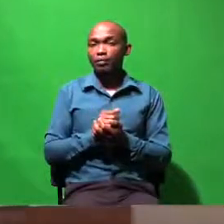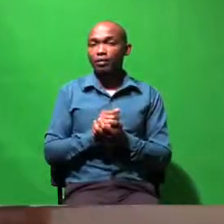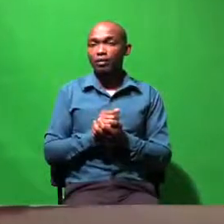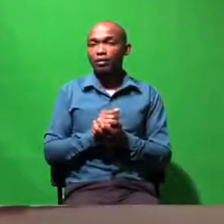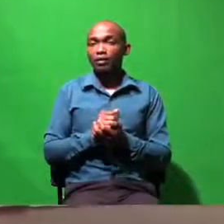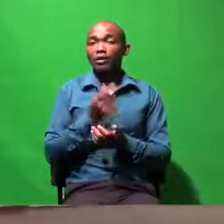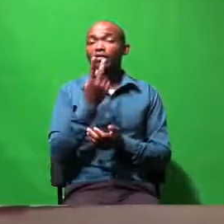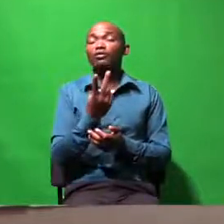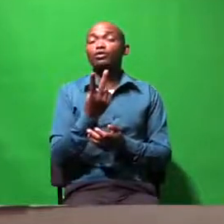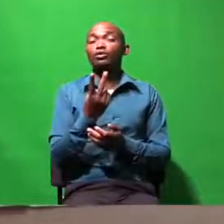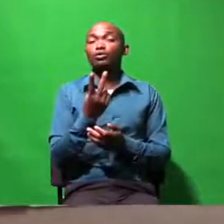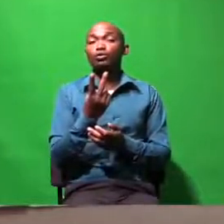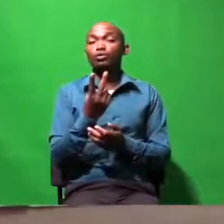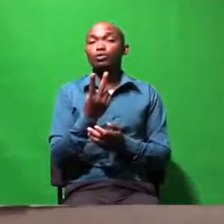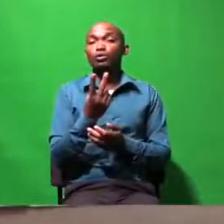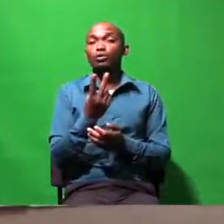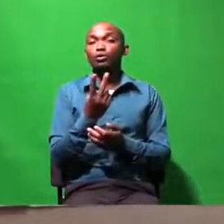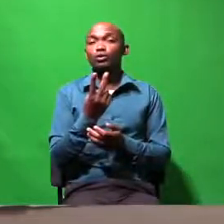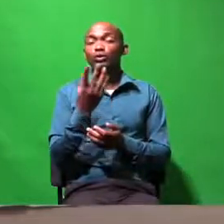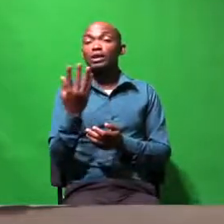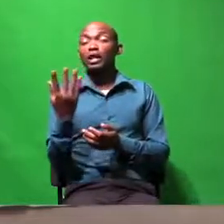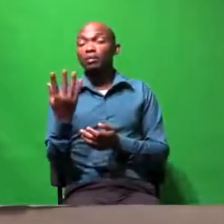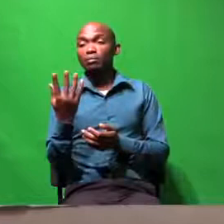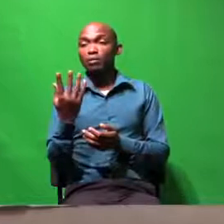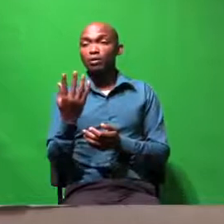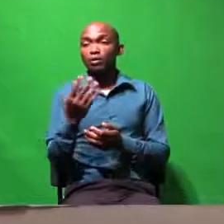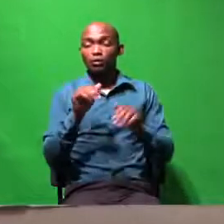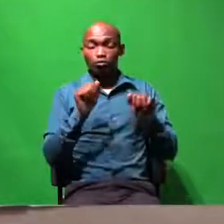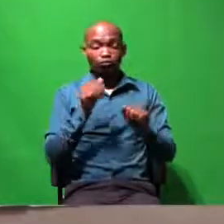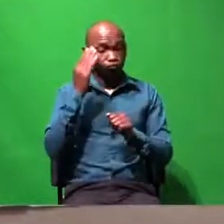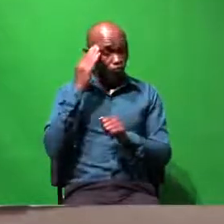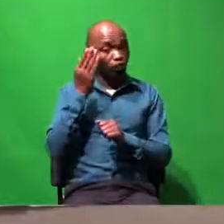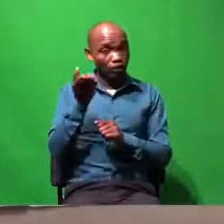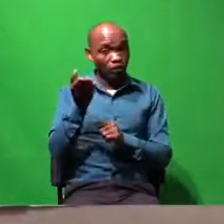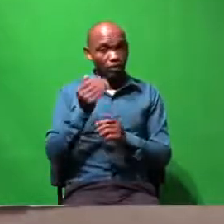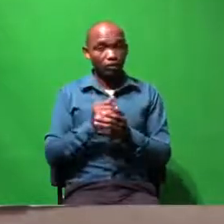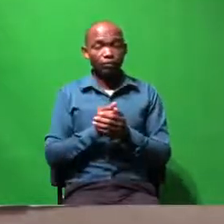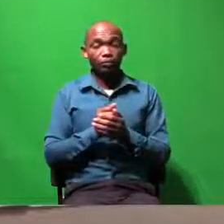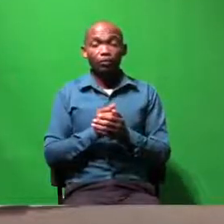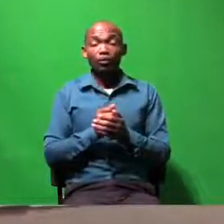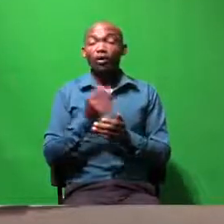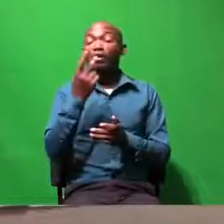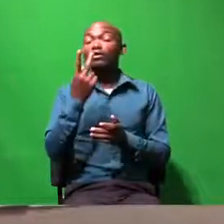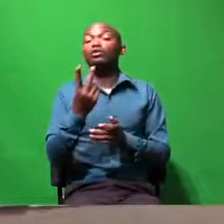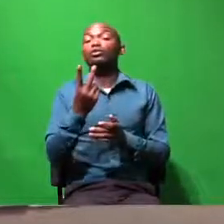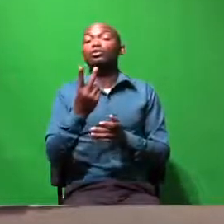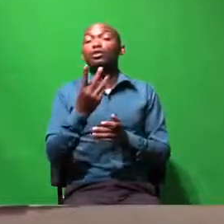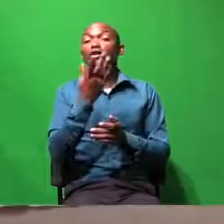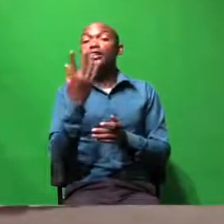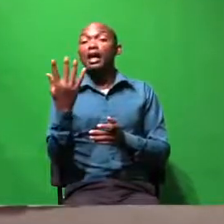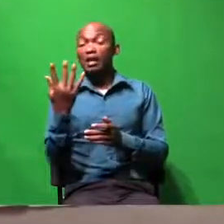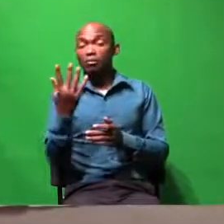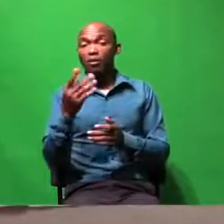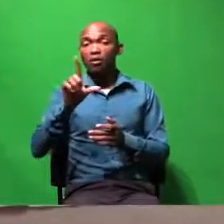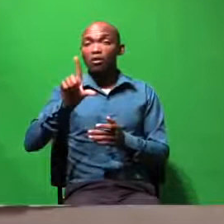we have two kinds of lymph duct in our body. You should know that. We have two kinds of lymph